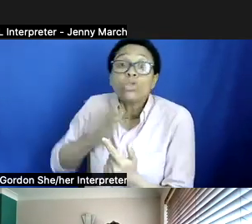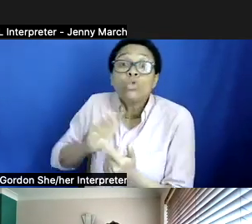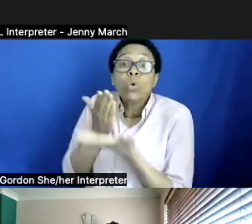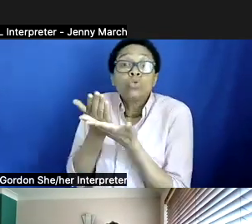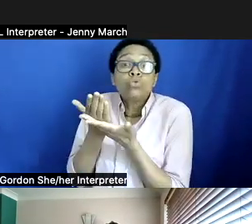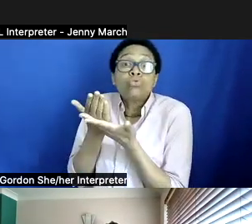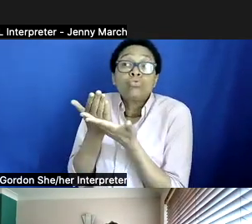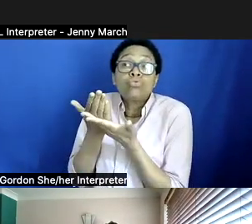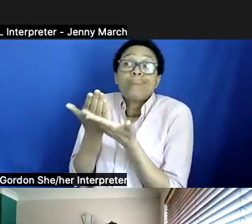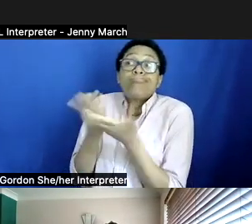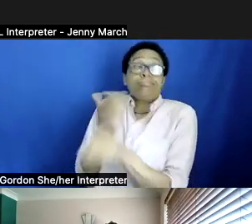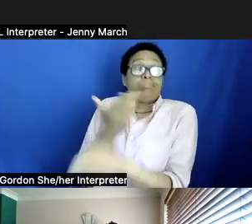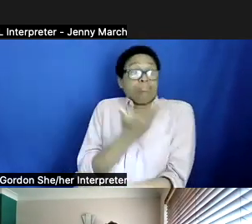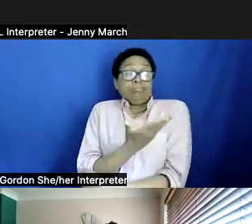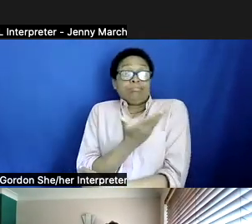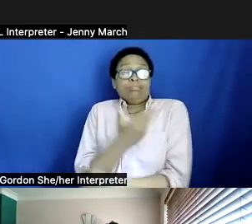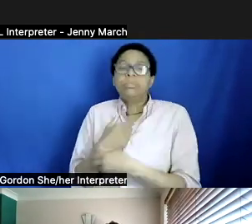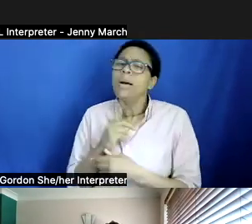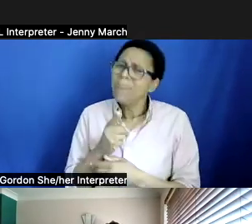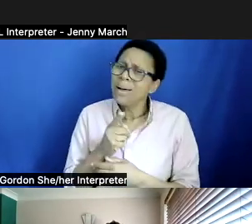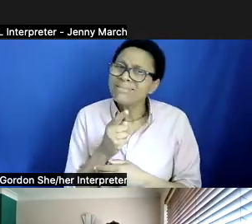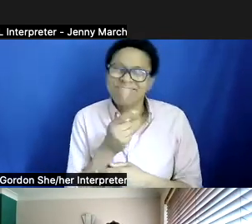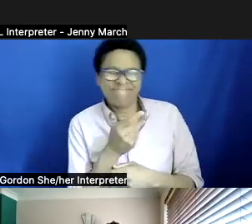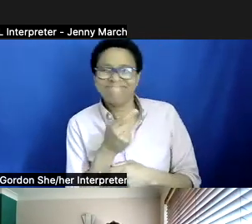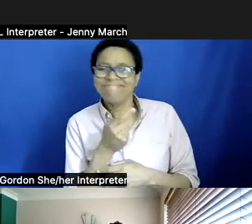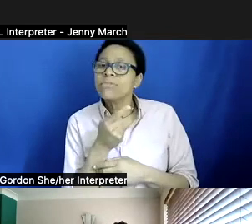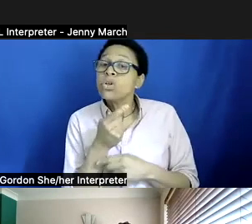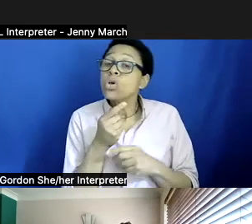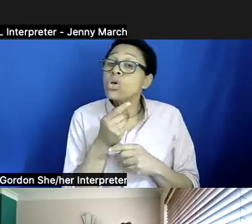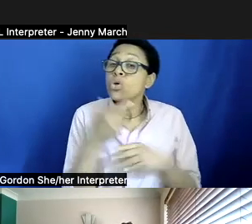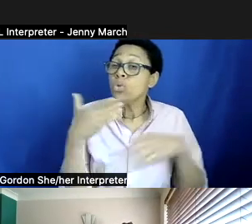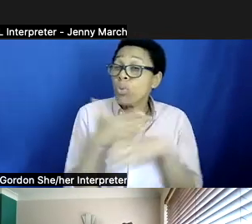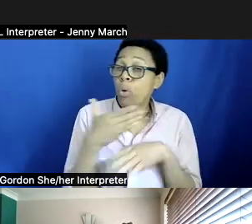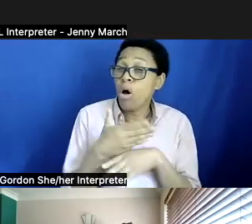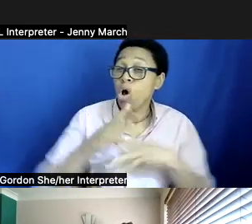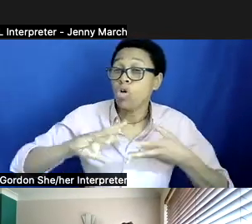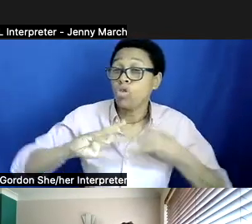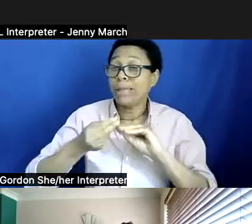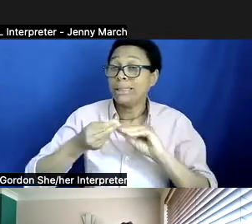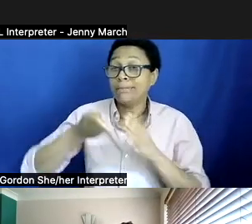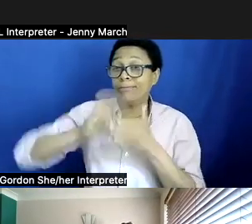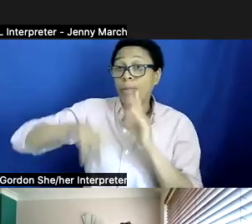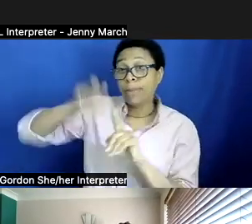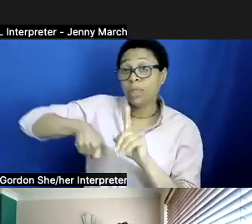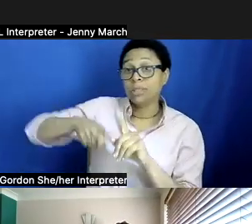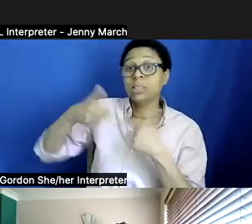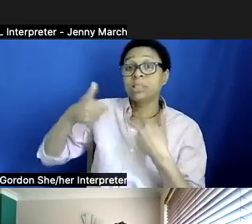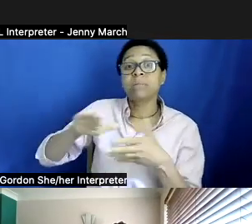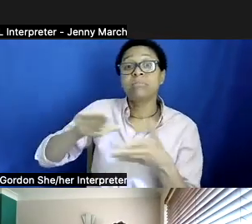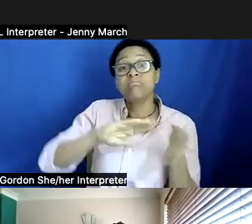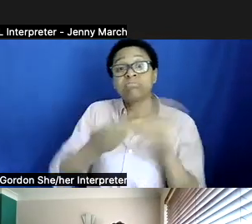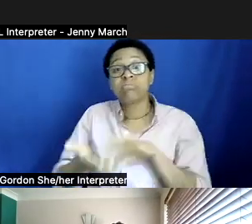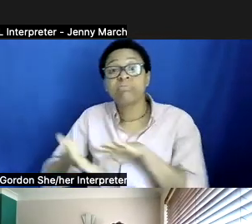really tricky when you've got work that has been made by people who have passed on,